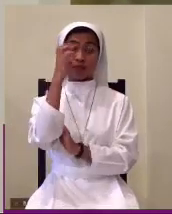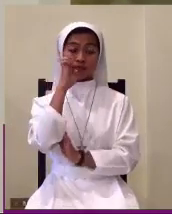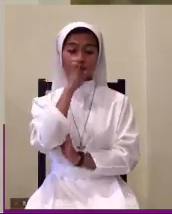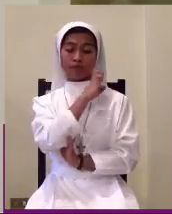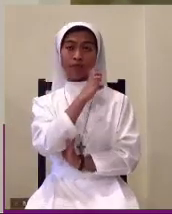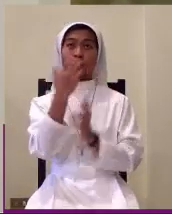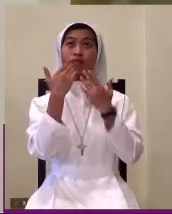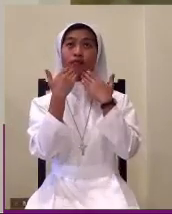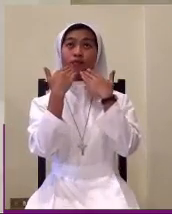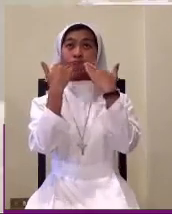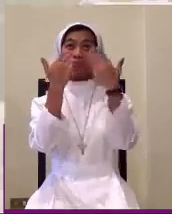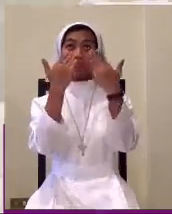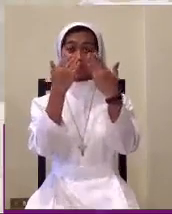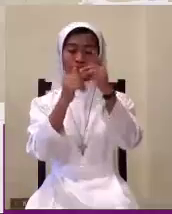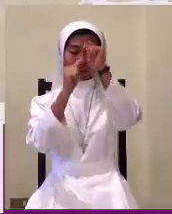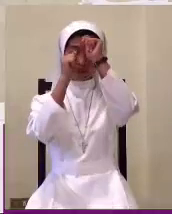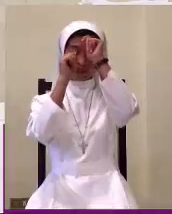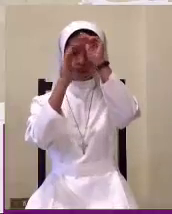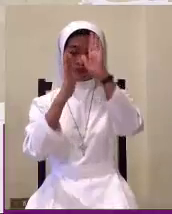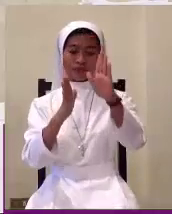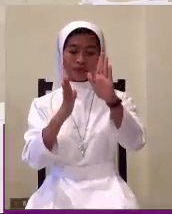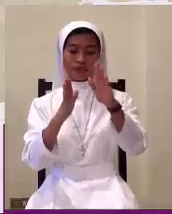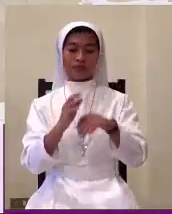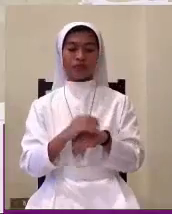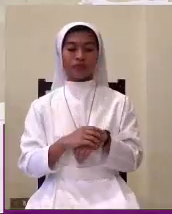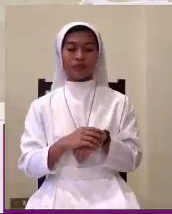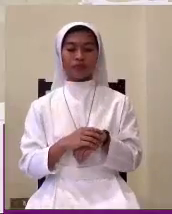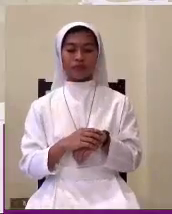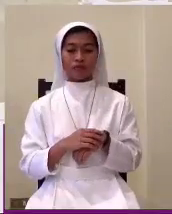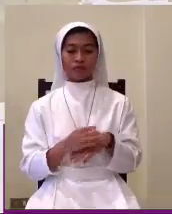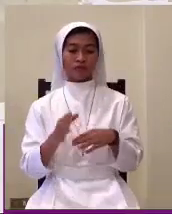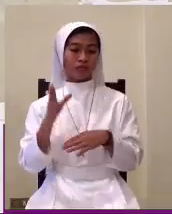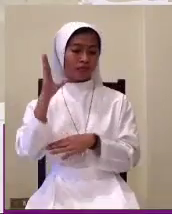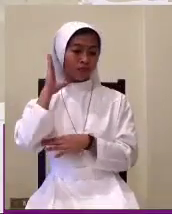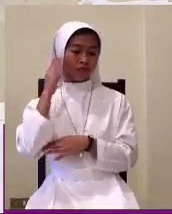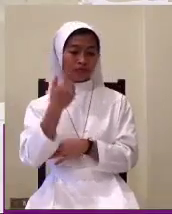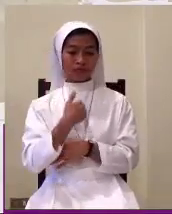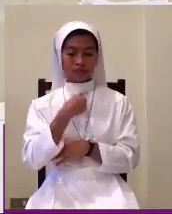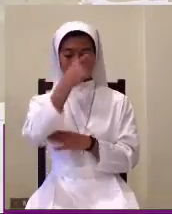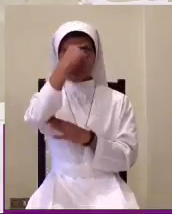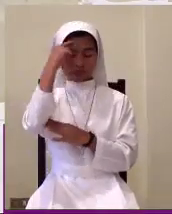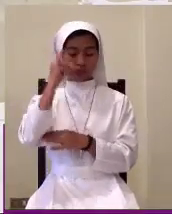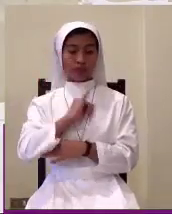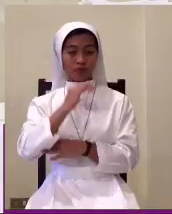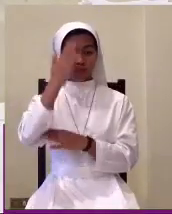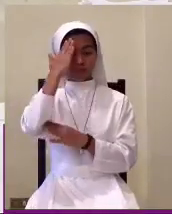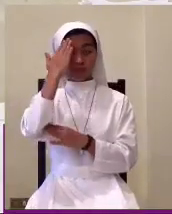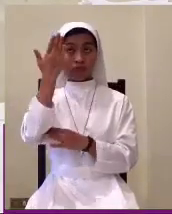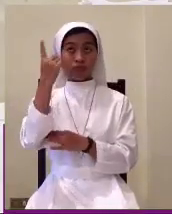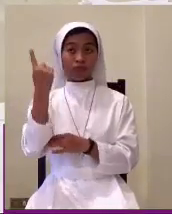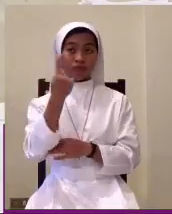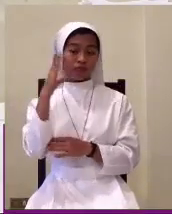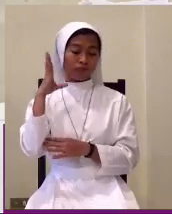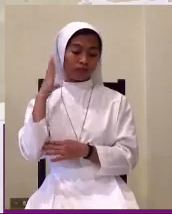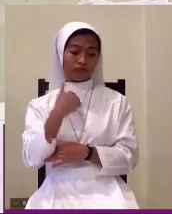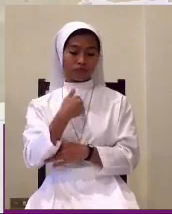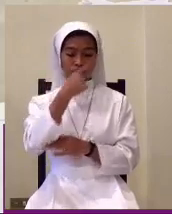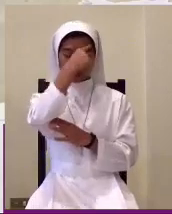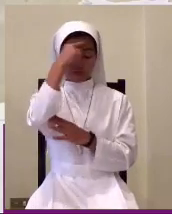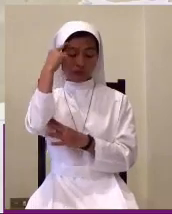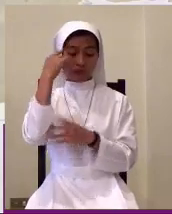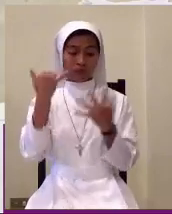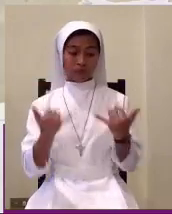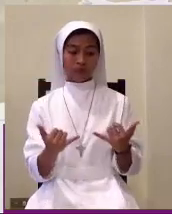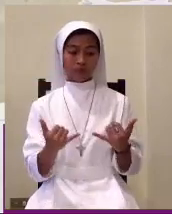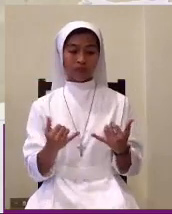you for hearing me. I know that you always hear me. But because of the crowd here, I have